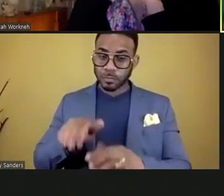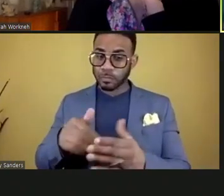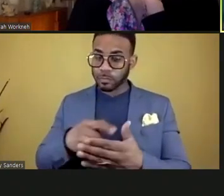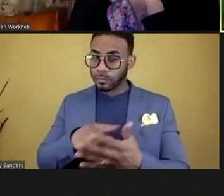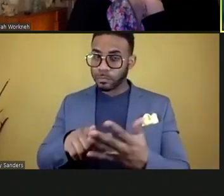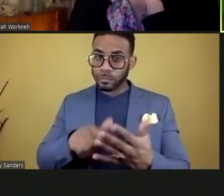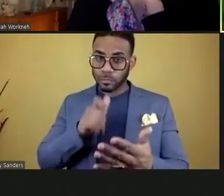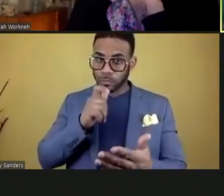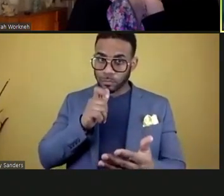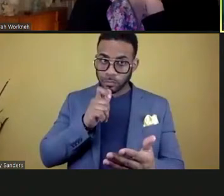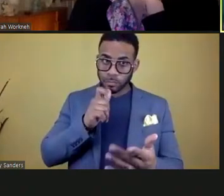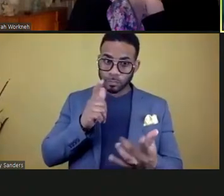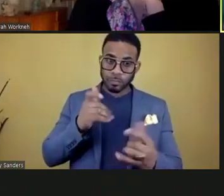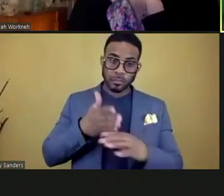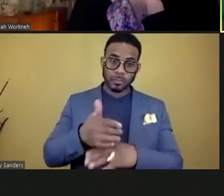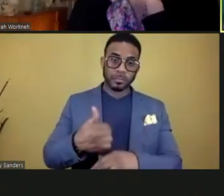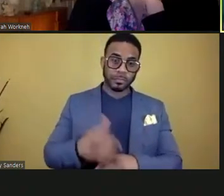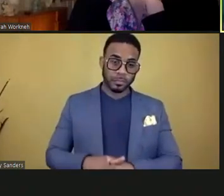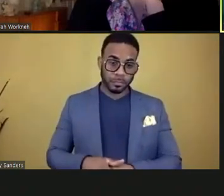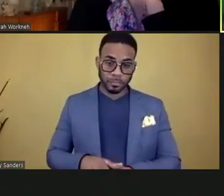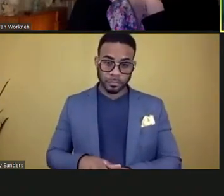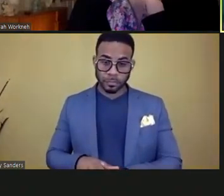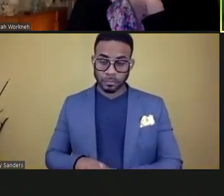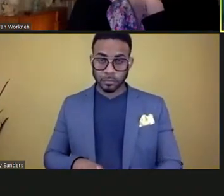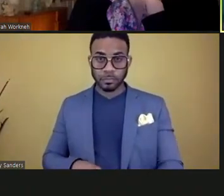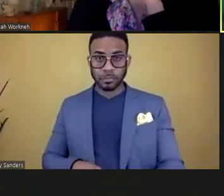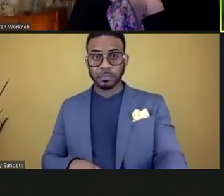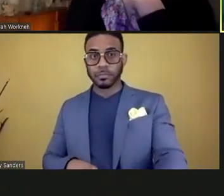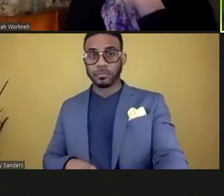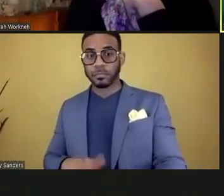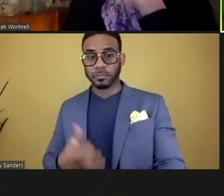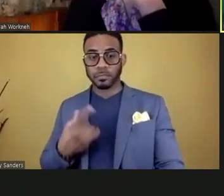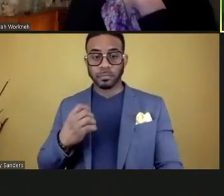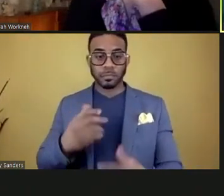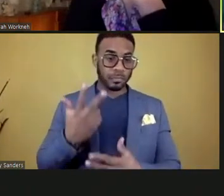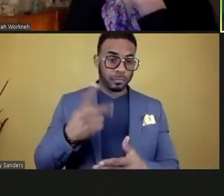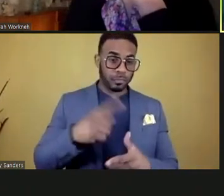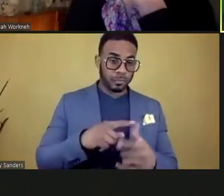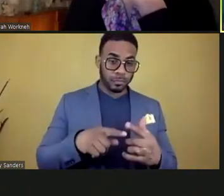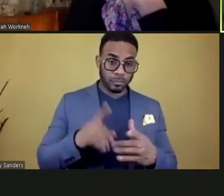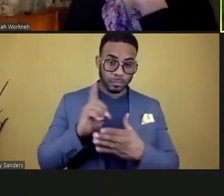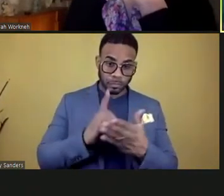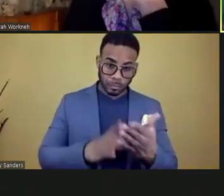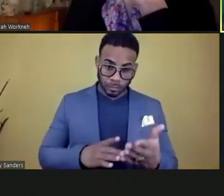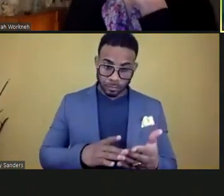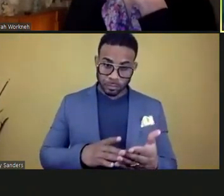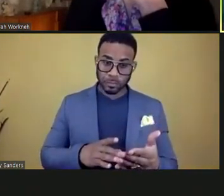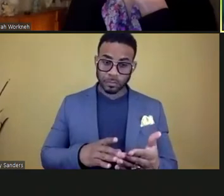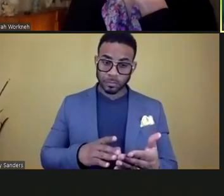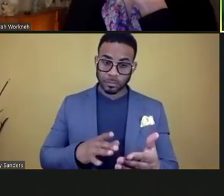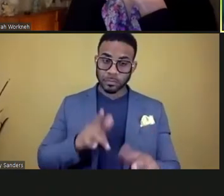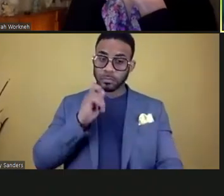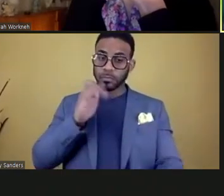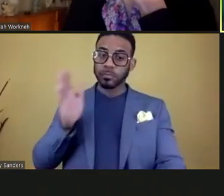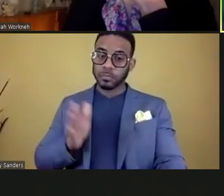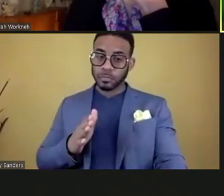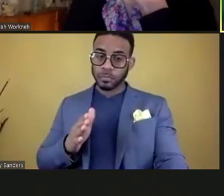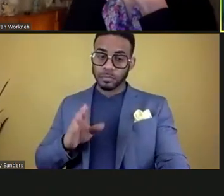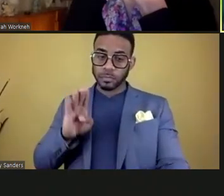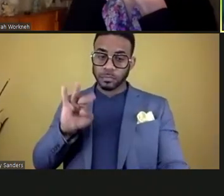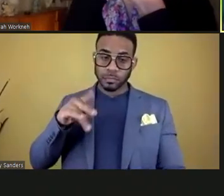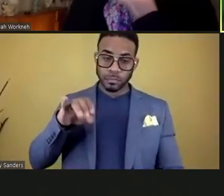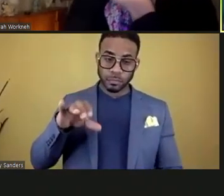those who will come after me. I am one of three co-tending designers who is organizing a